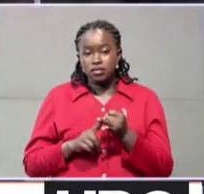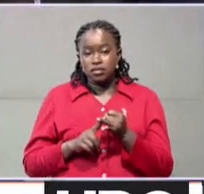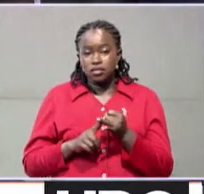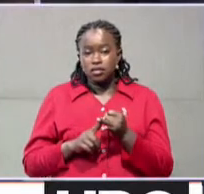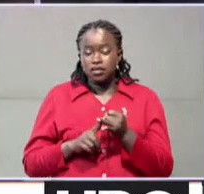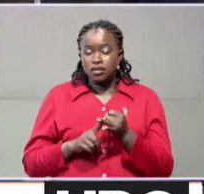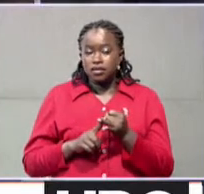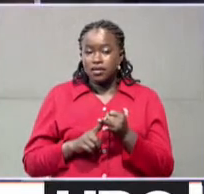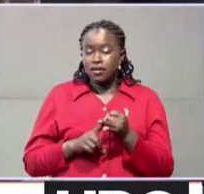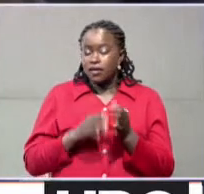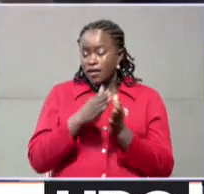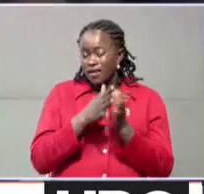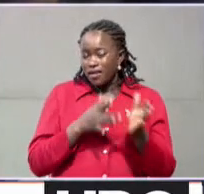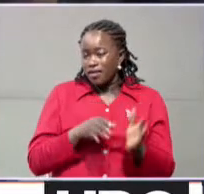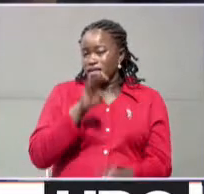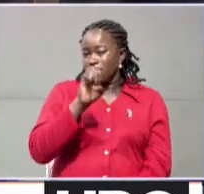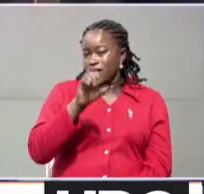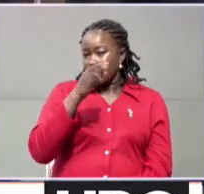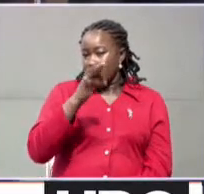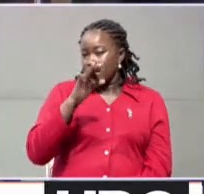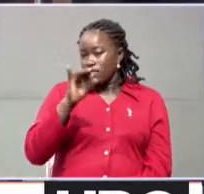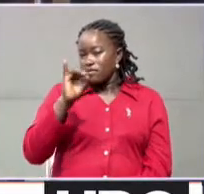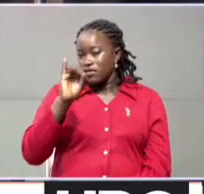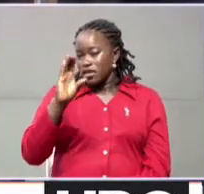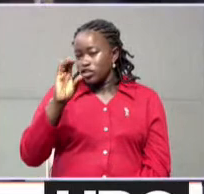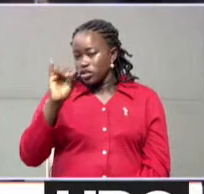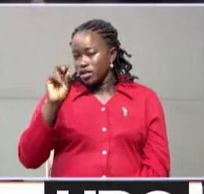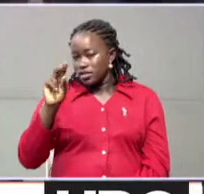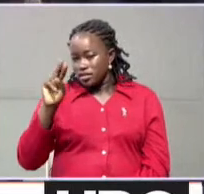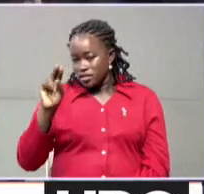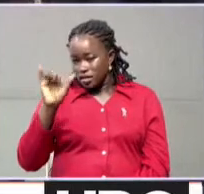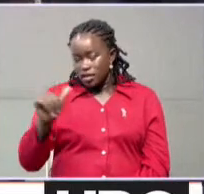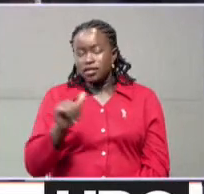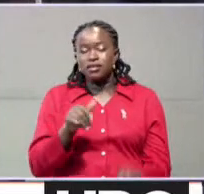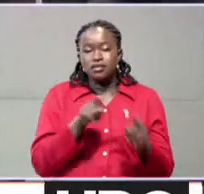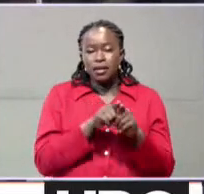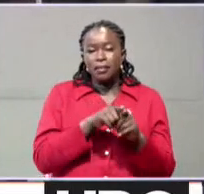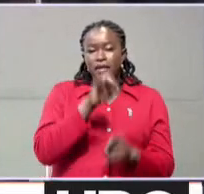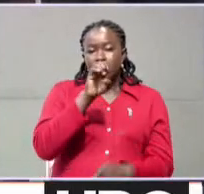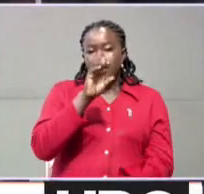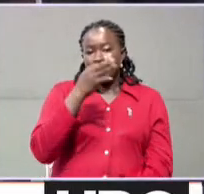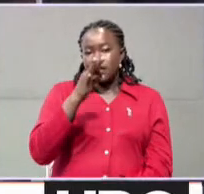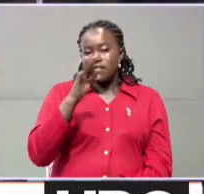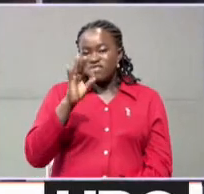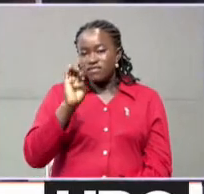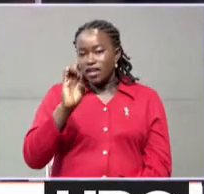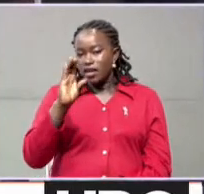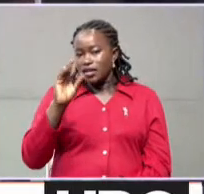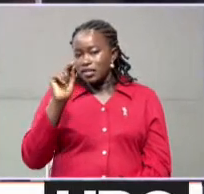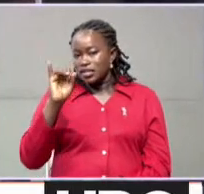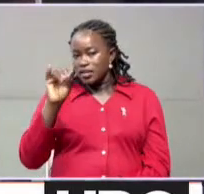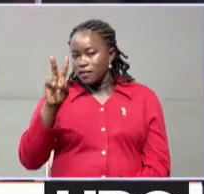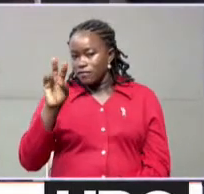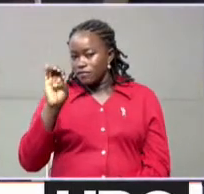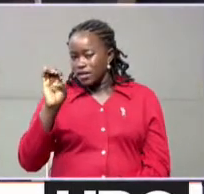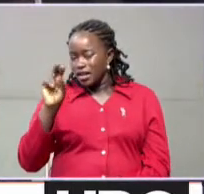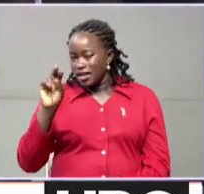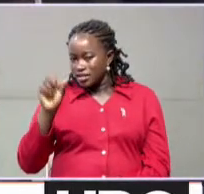efficiency mr speaker sir effectiveness means